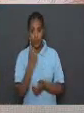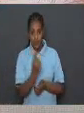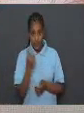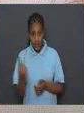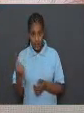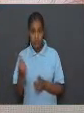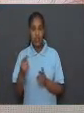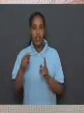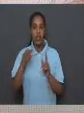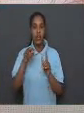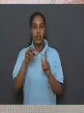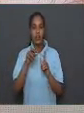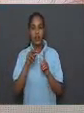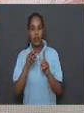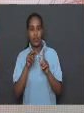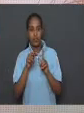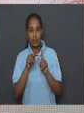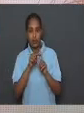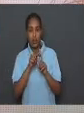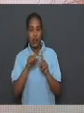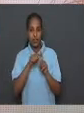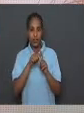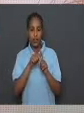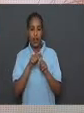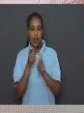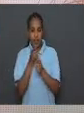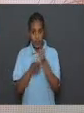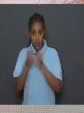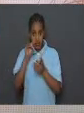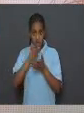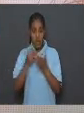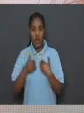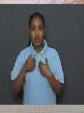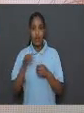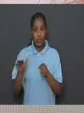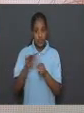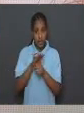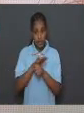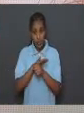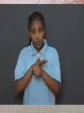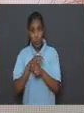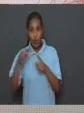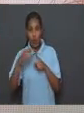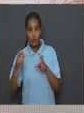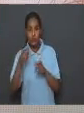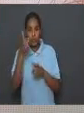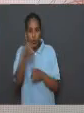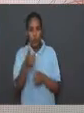Each electrode attracts ions that have a charge opposite to their